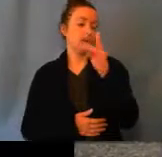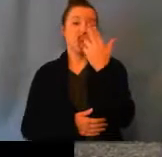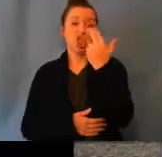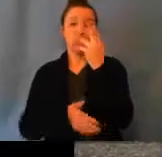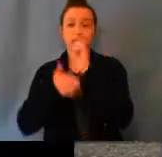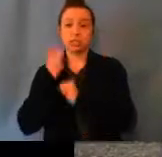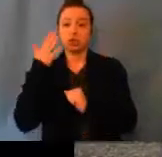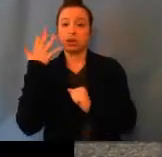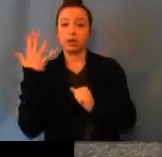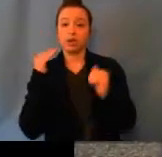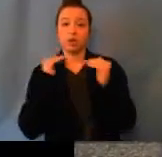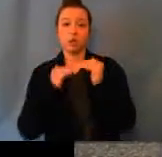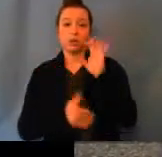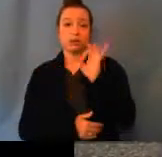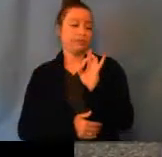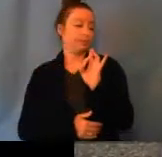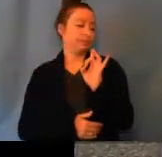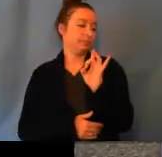take away 5 is 8.